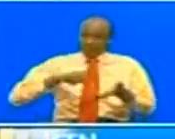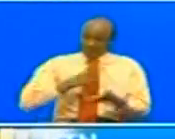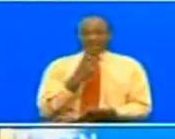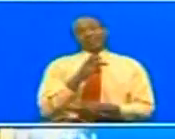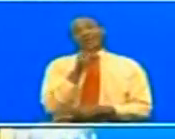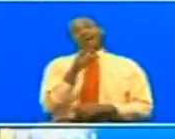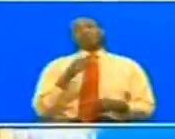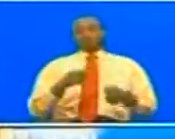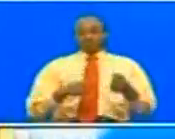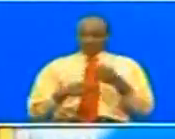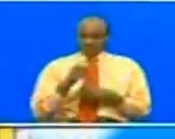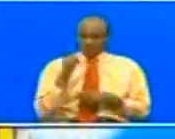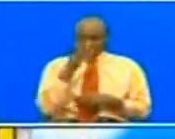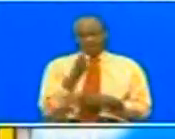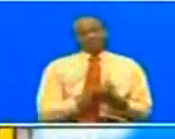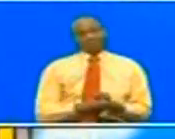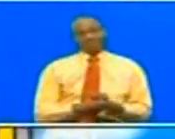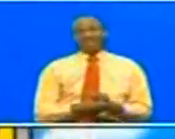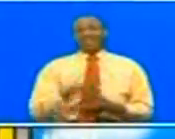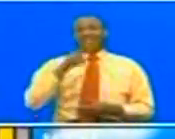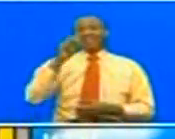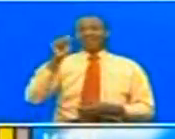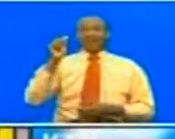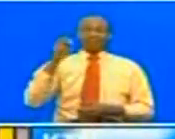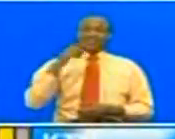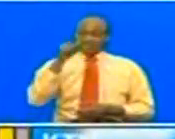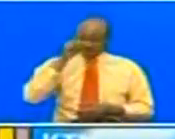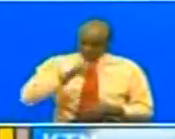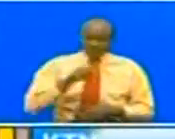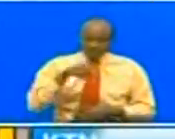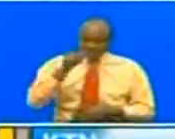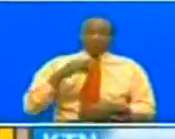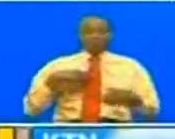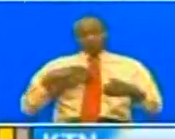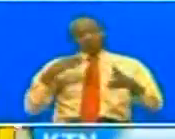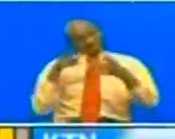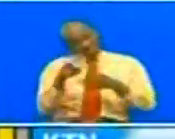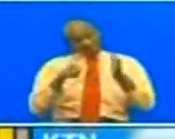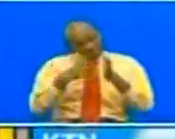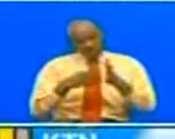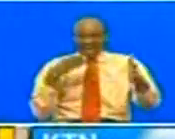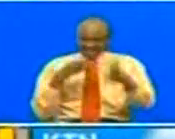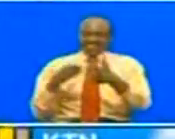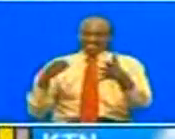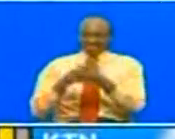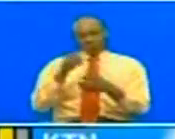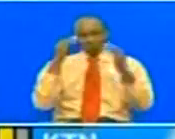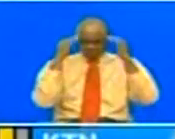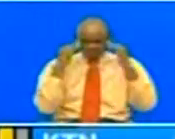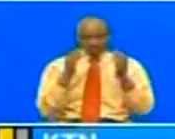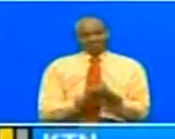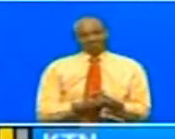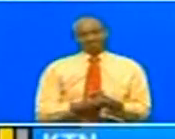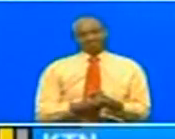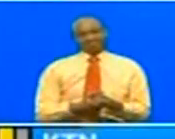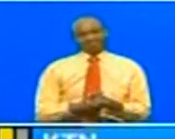principle that's been pending. NEMA says it is seeking legal action against those behind the metal refinery EPZ Limited. We have